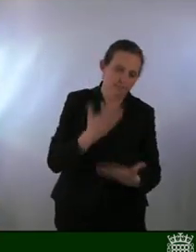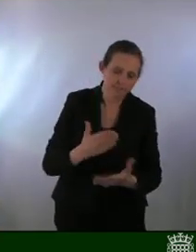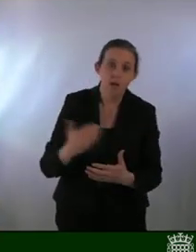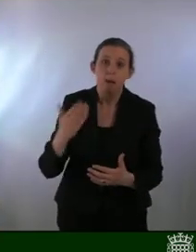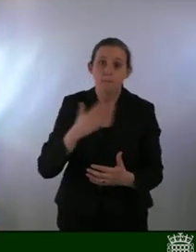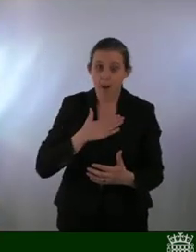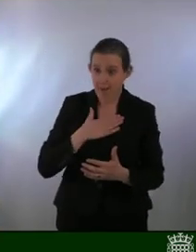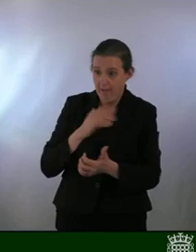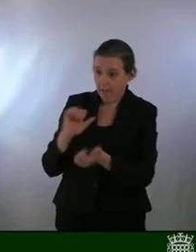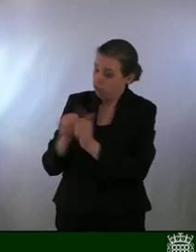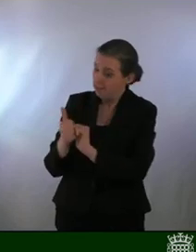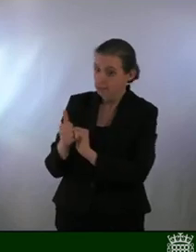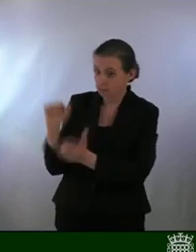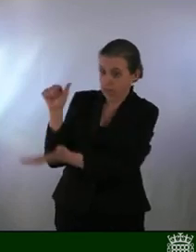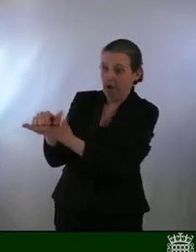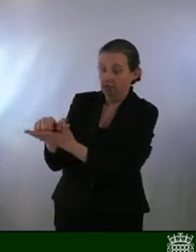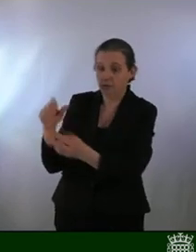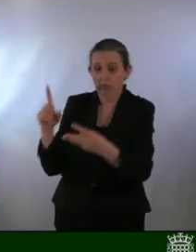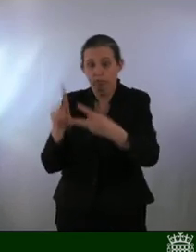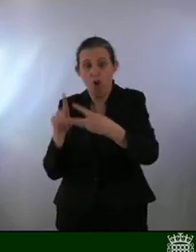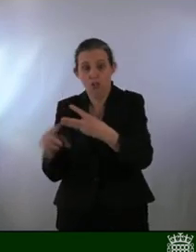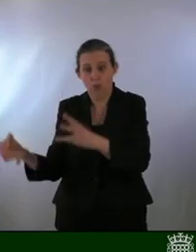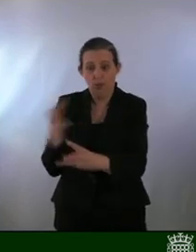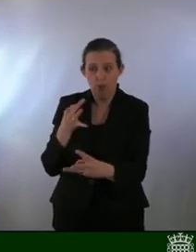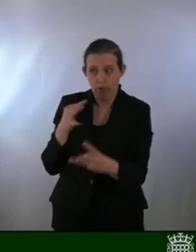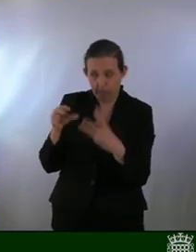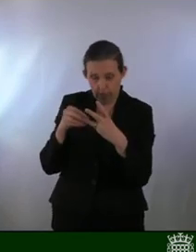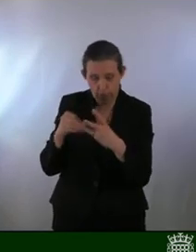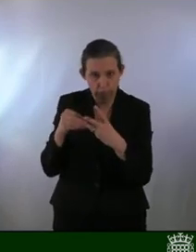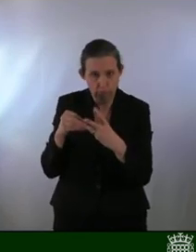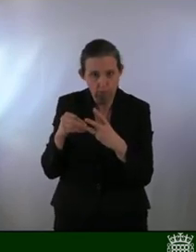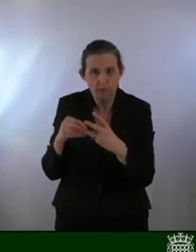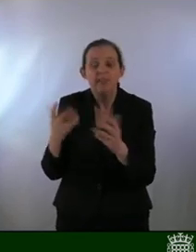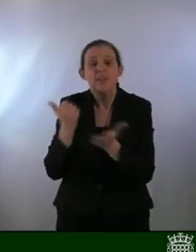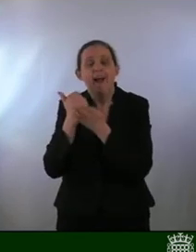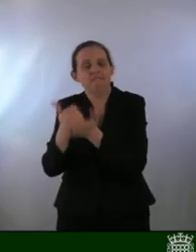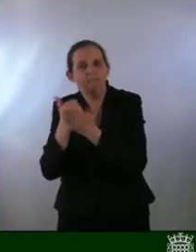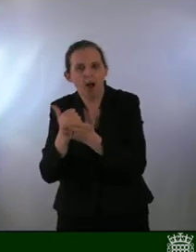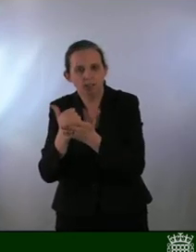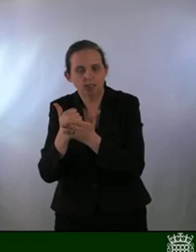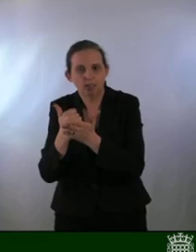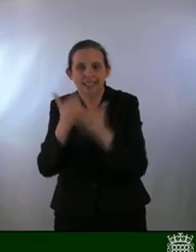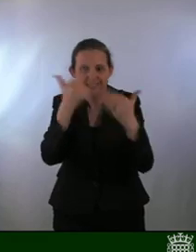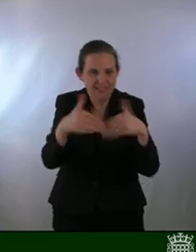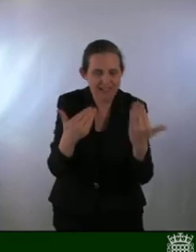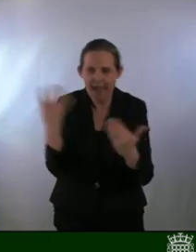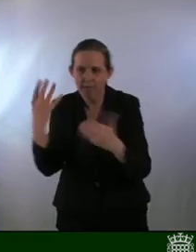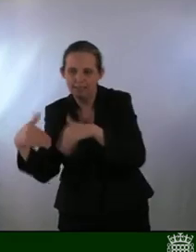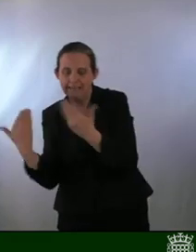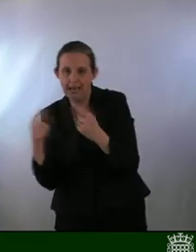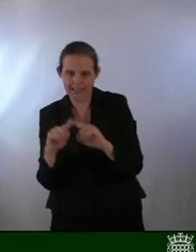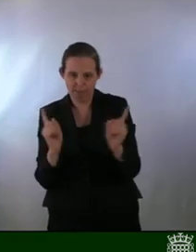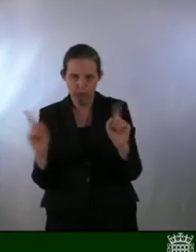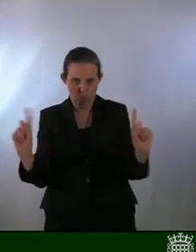that and the third of those questions. The difference between the advice for 7 days and 14